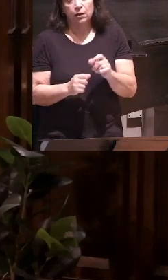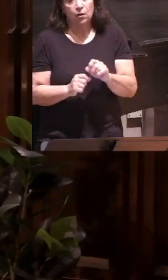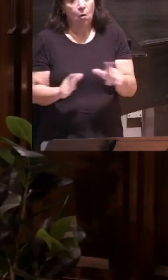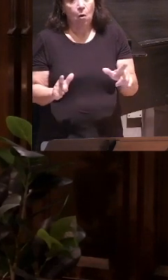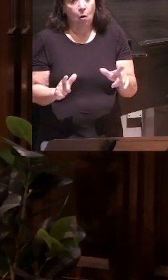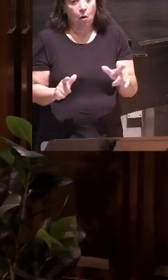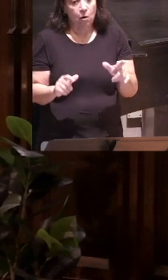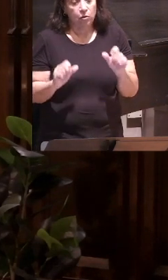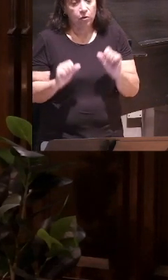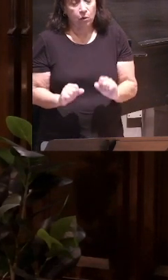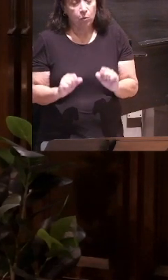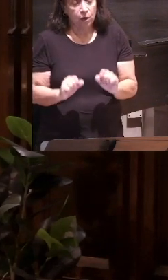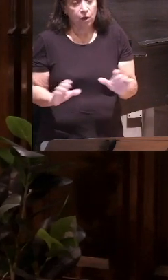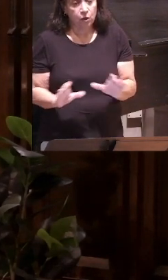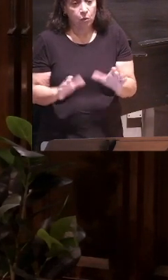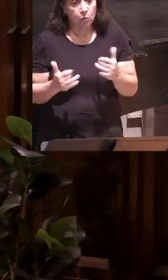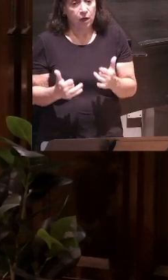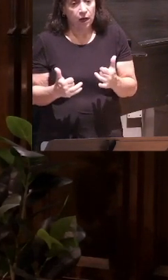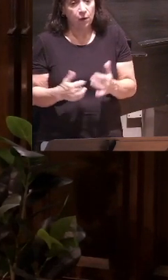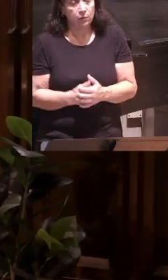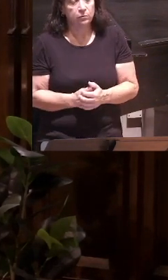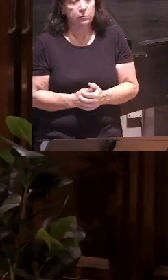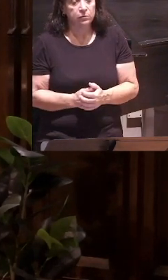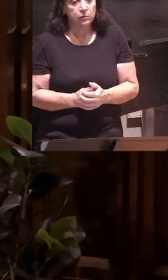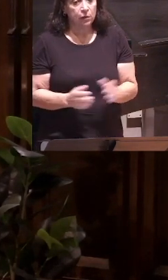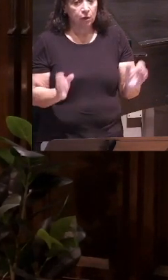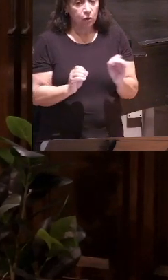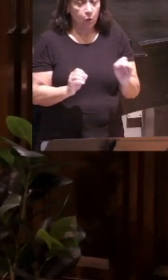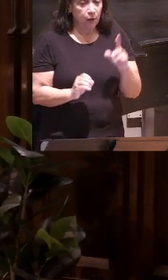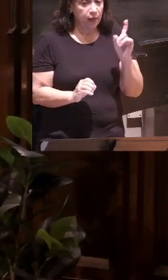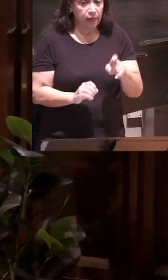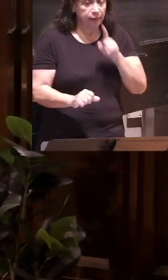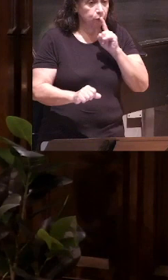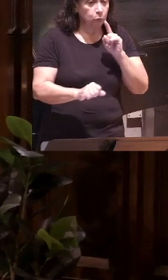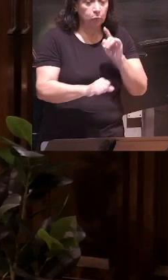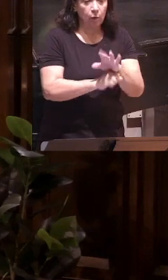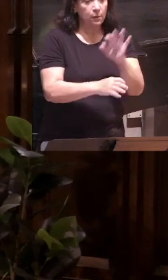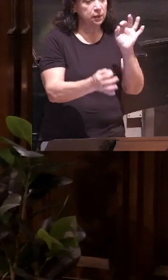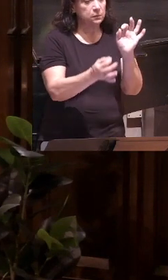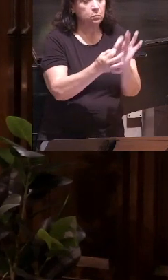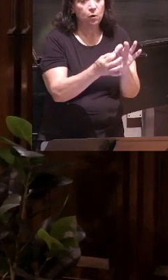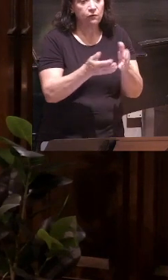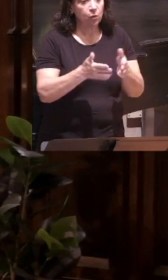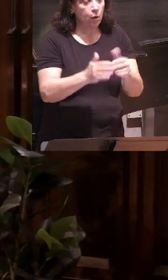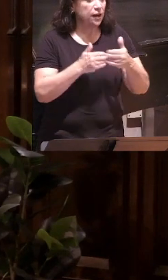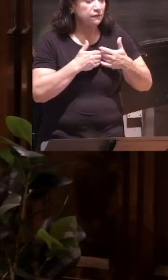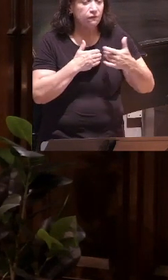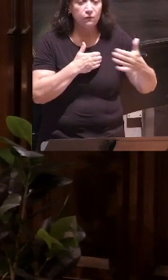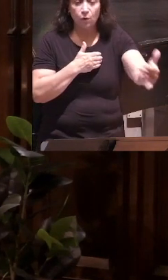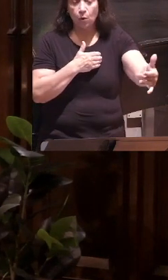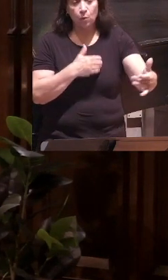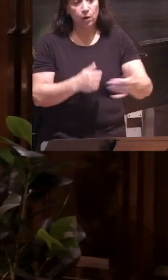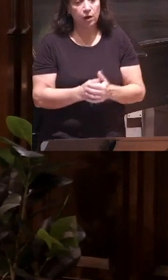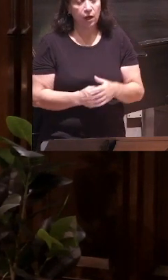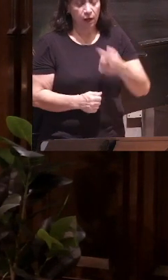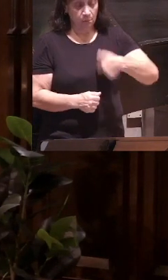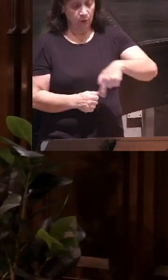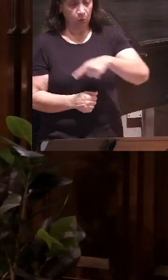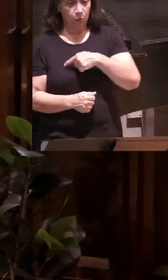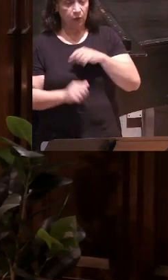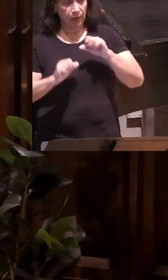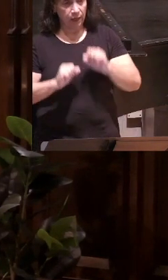of us needs to do right now. That no one needs to promise perfect ways forward, and that if we